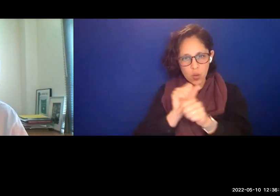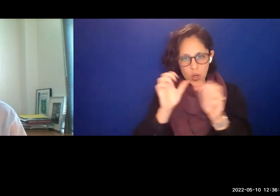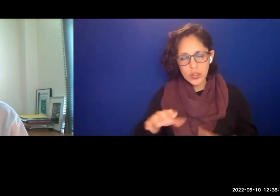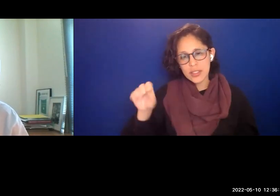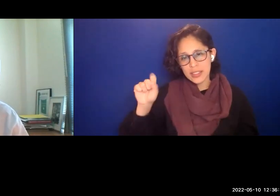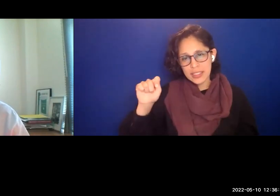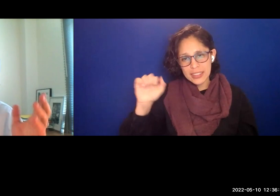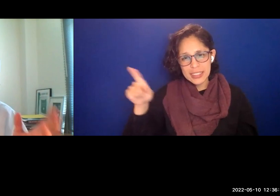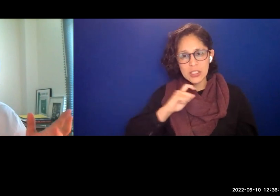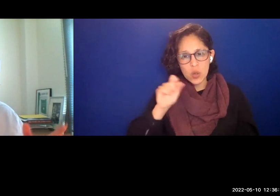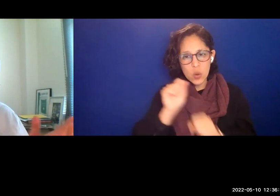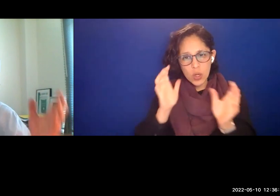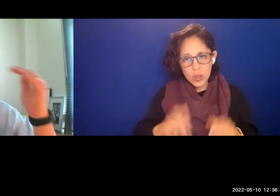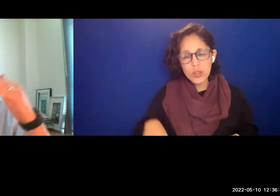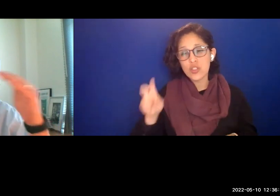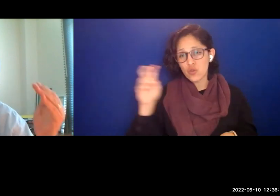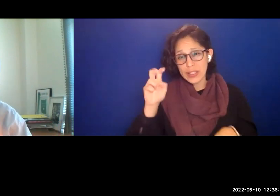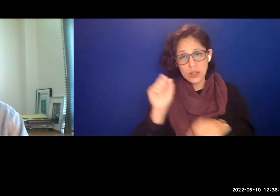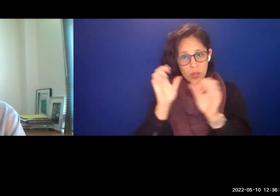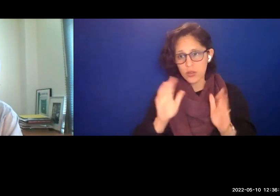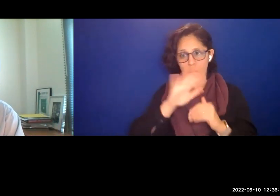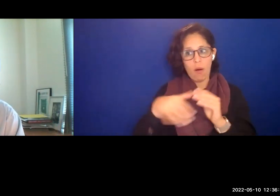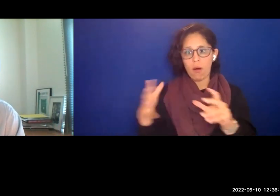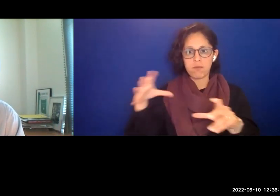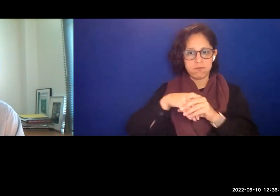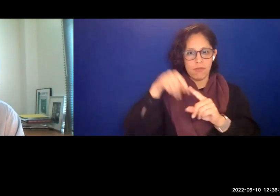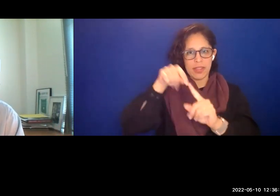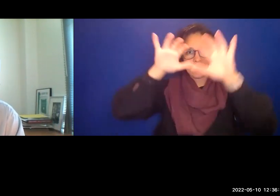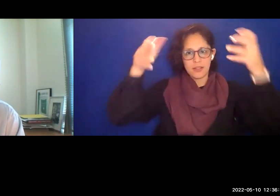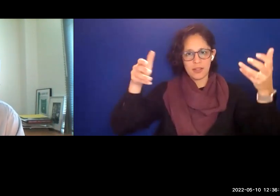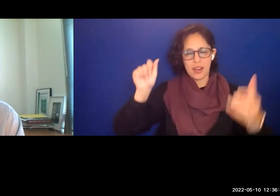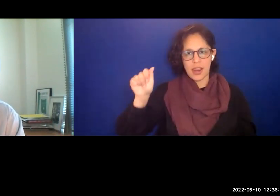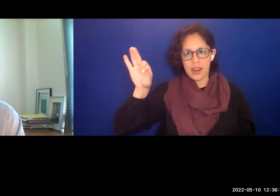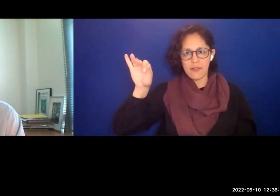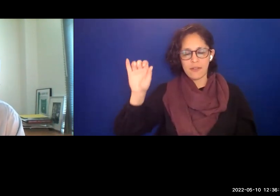workers, the transit workers are all part of this AFL-CIO family.